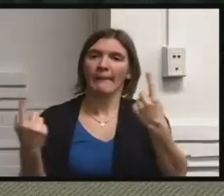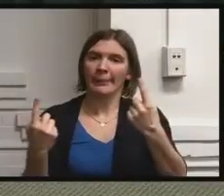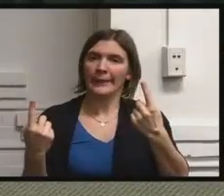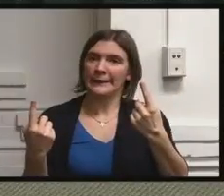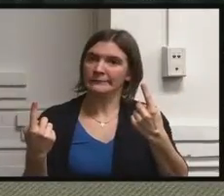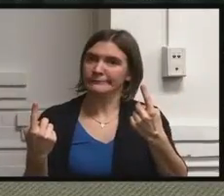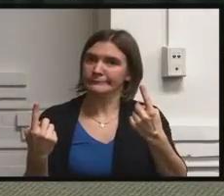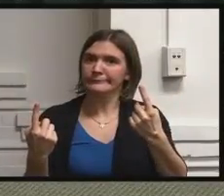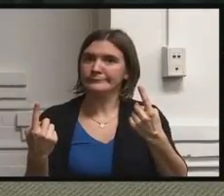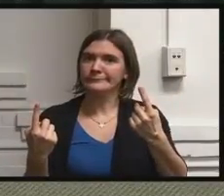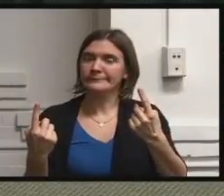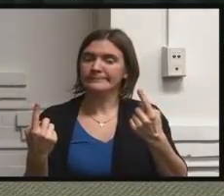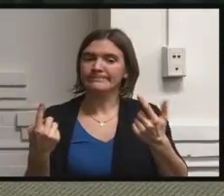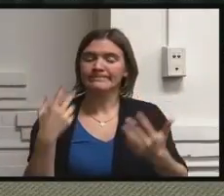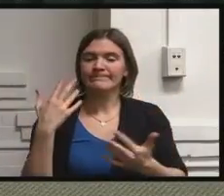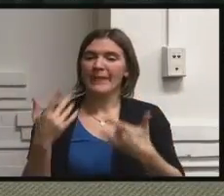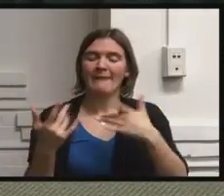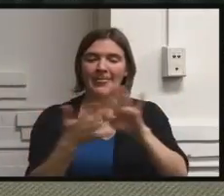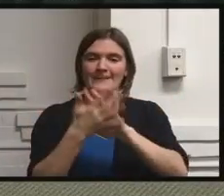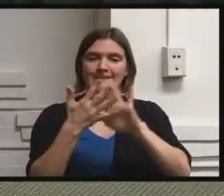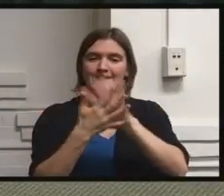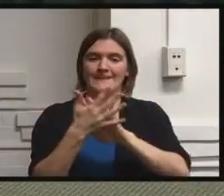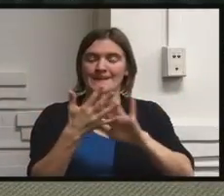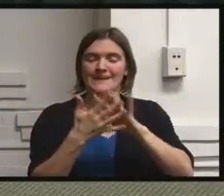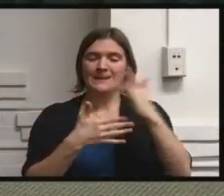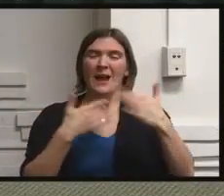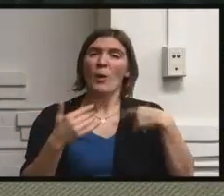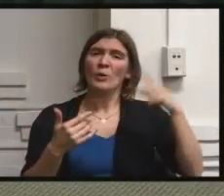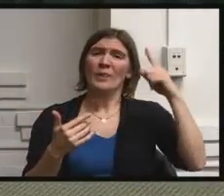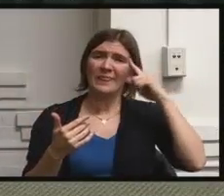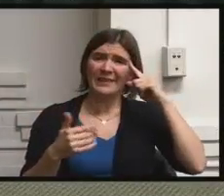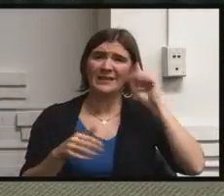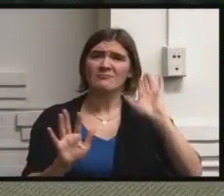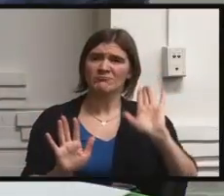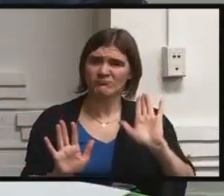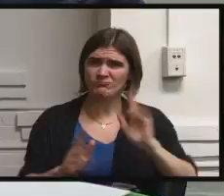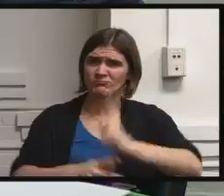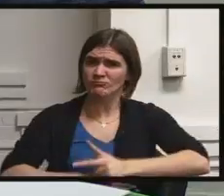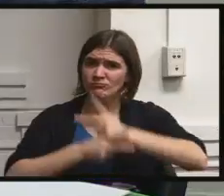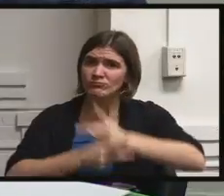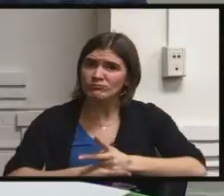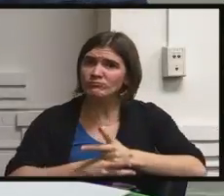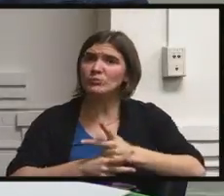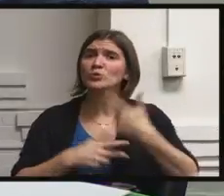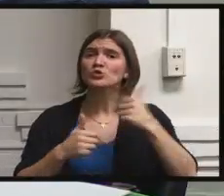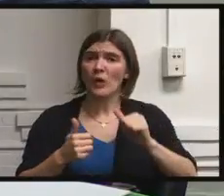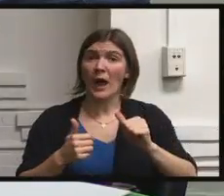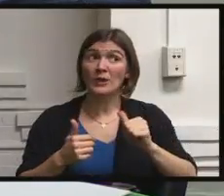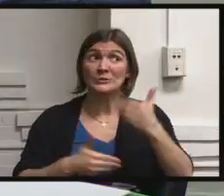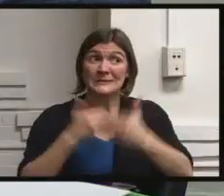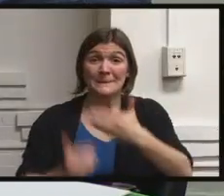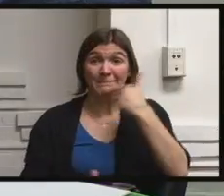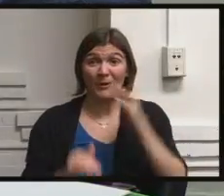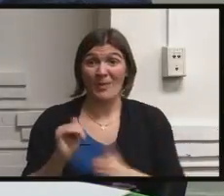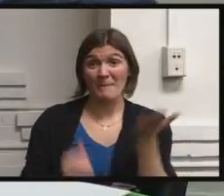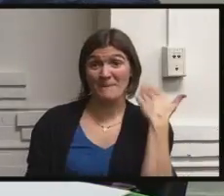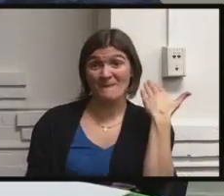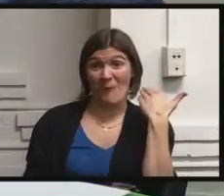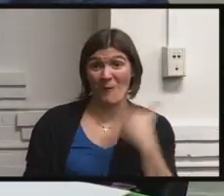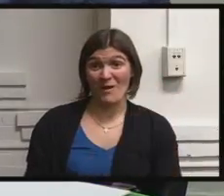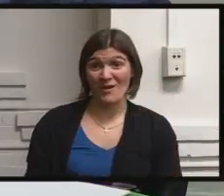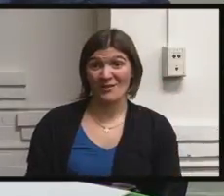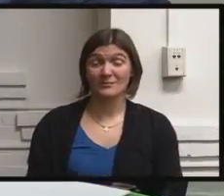to happen. So I think I'm just in this, let's think it through in a way that maybe we can get it farther than we got it the last time.